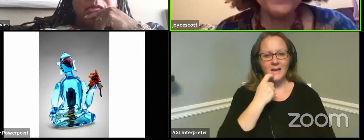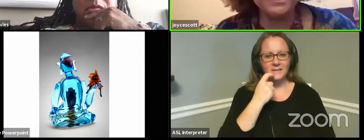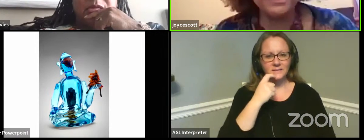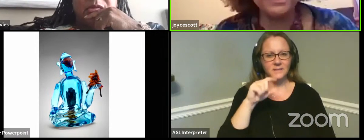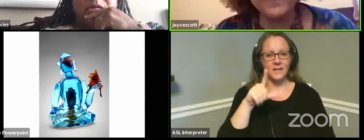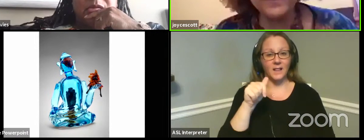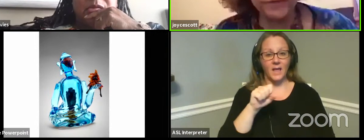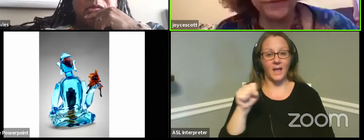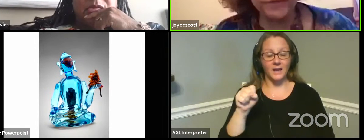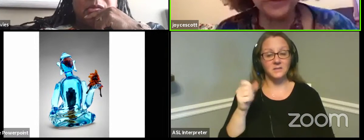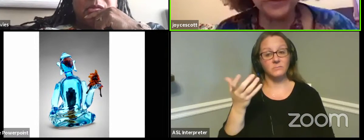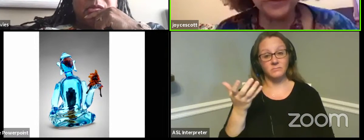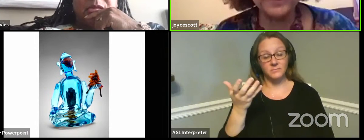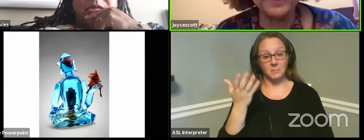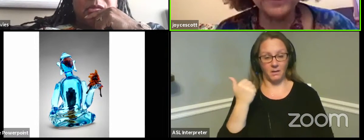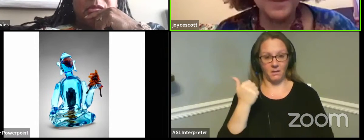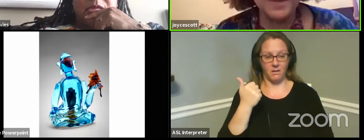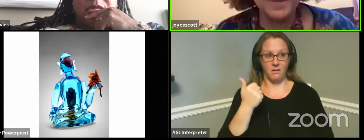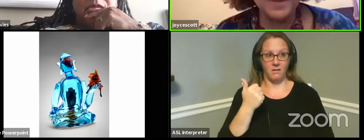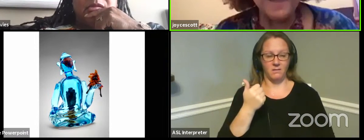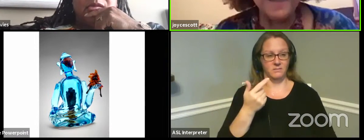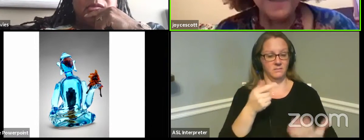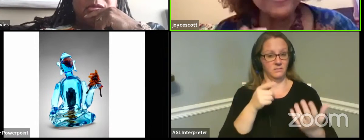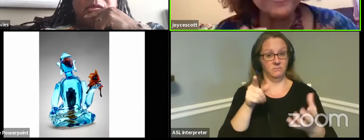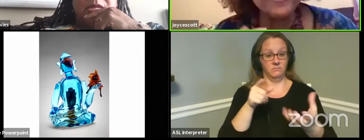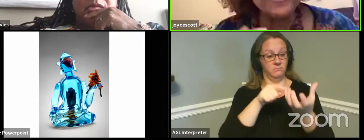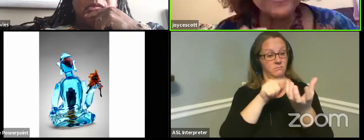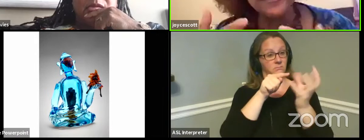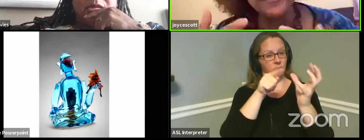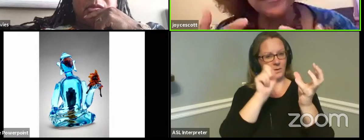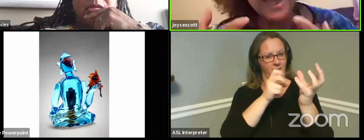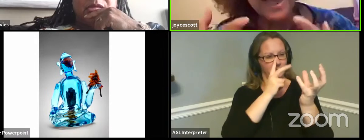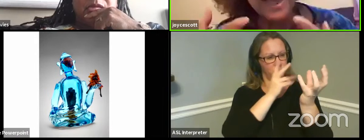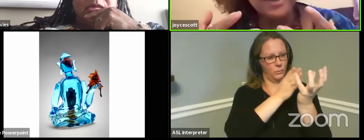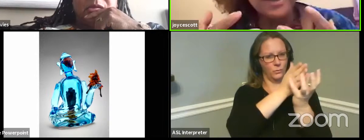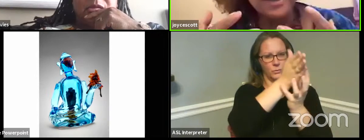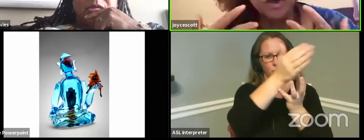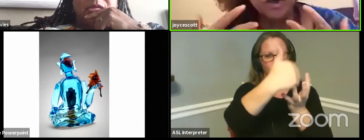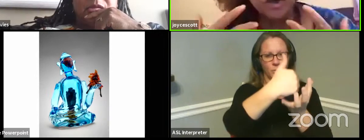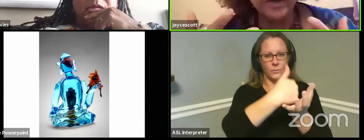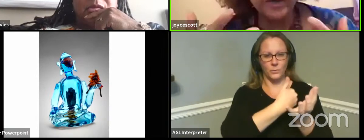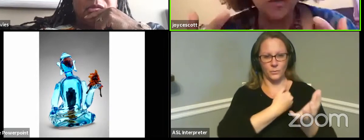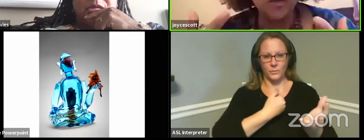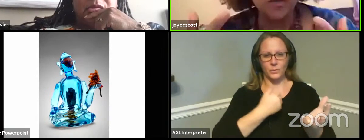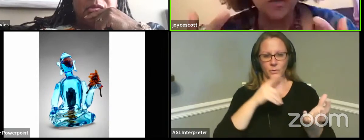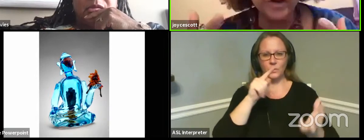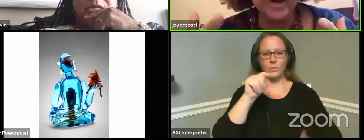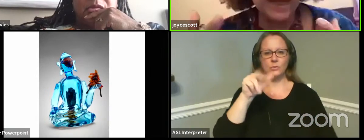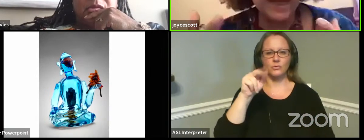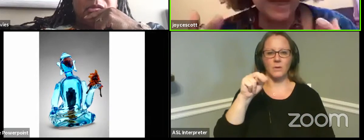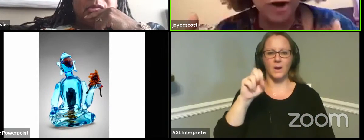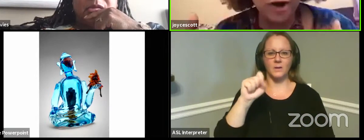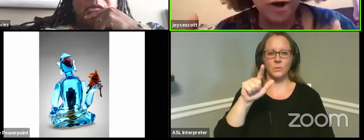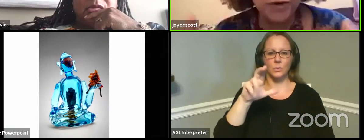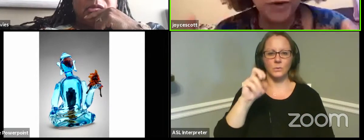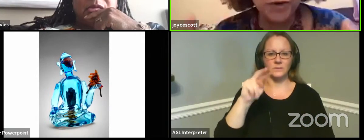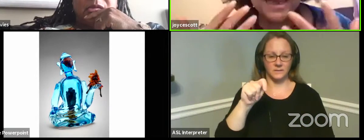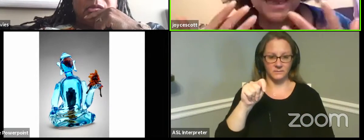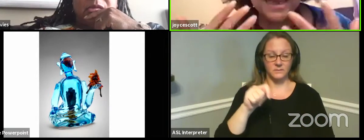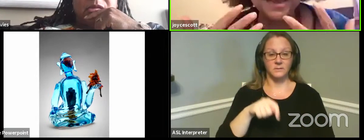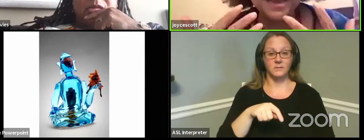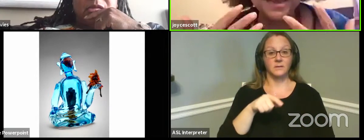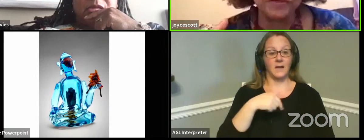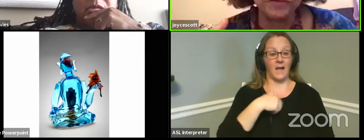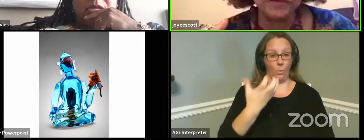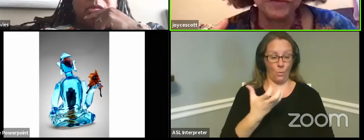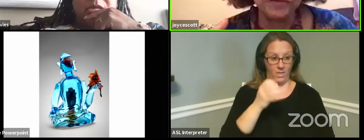Because in many ways it's so translucent. And that translucency is what I'm working towards in my artwork and